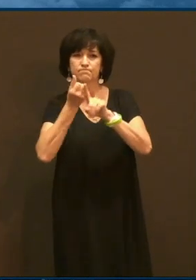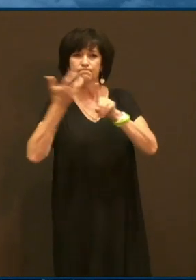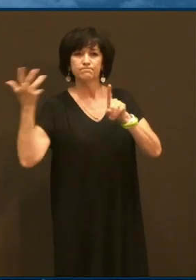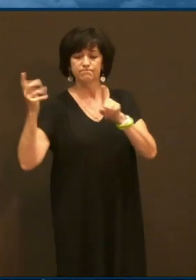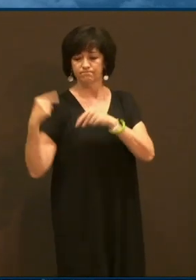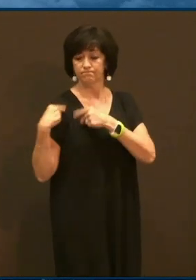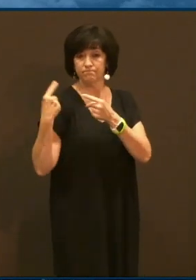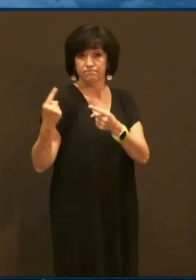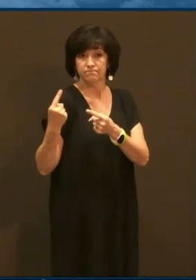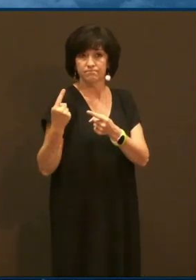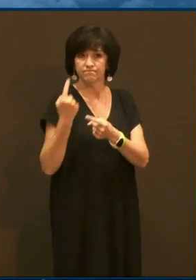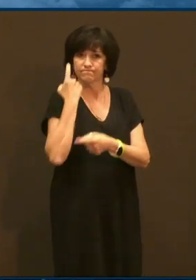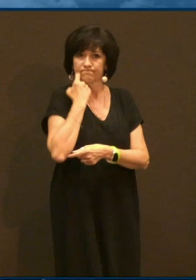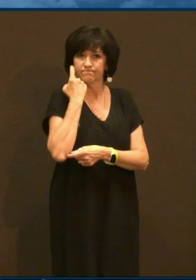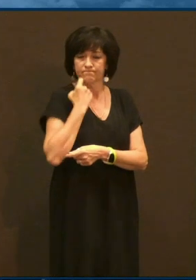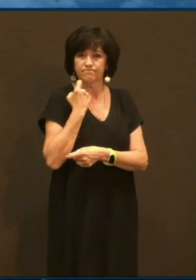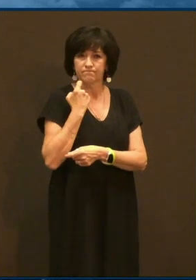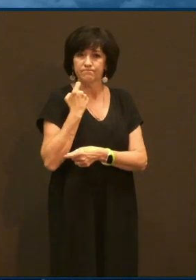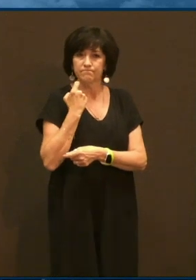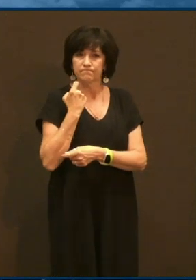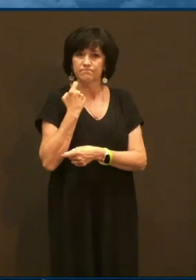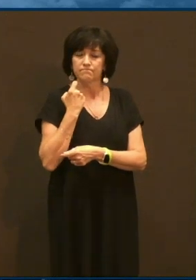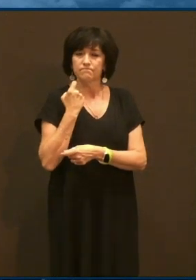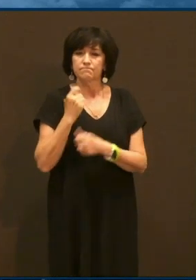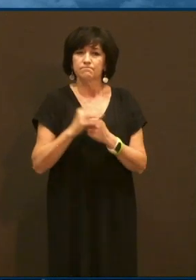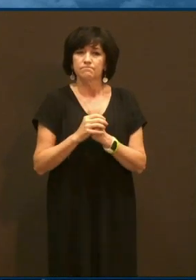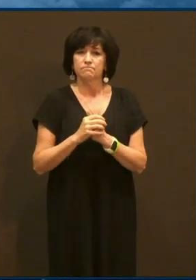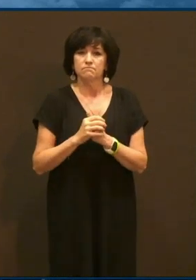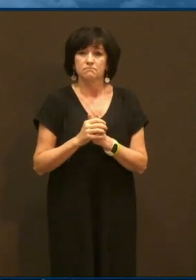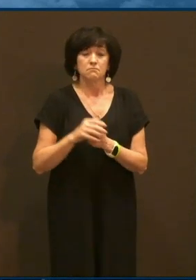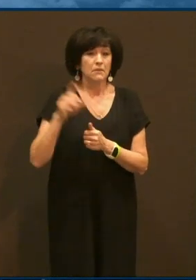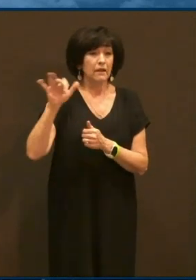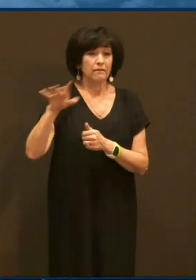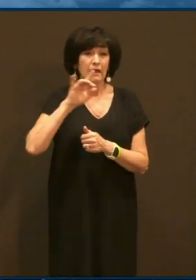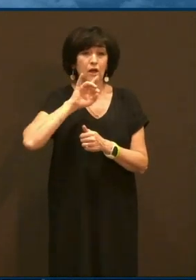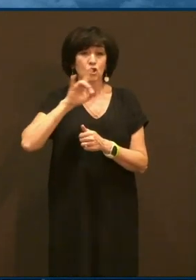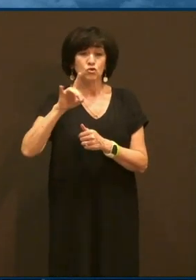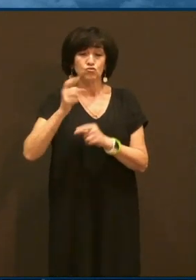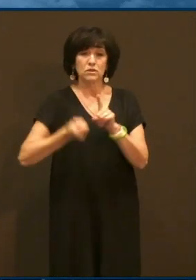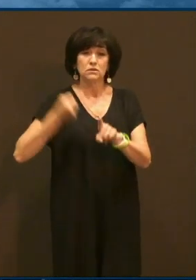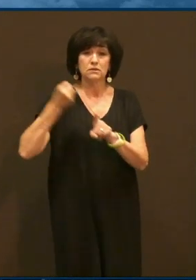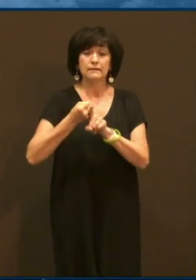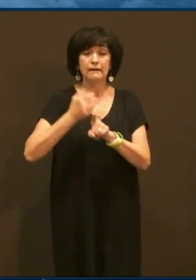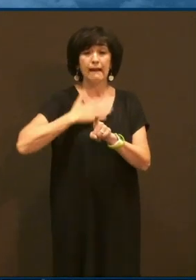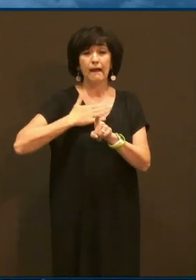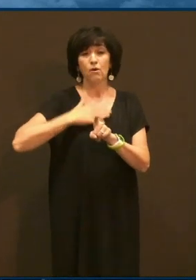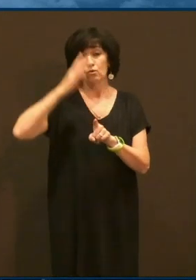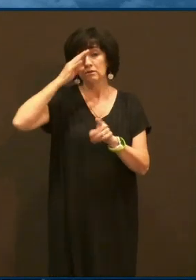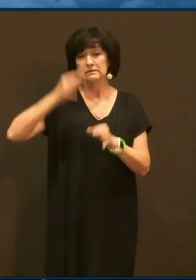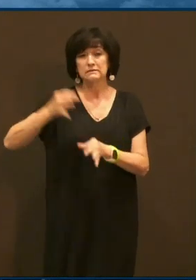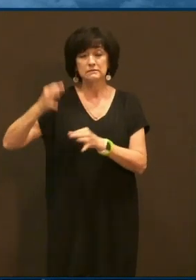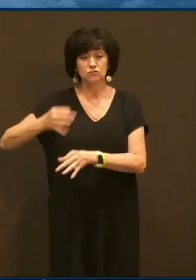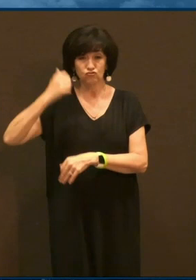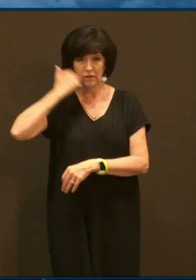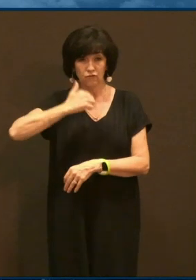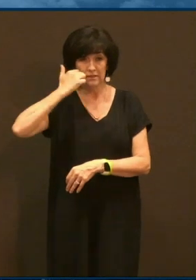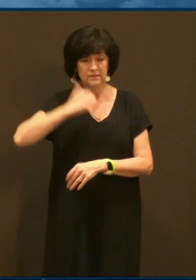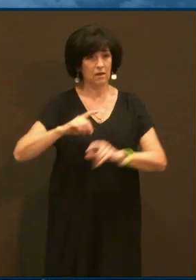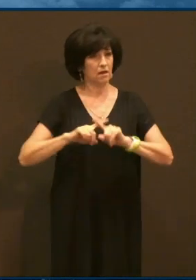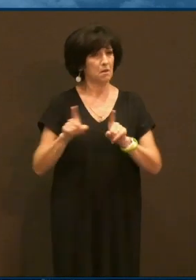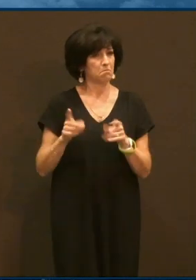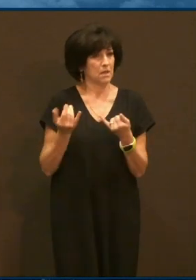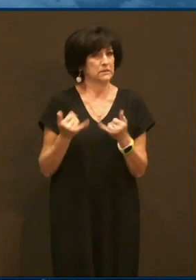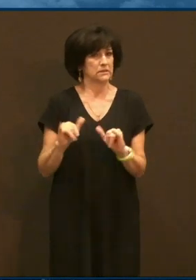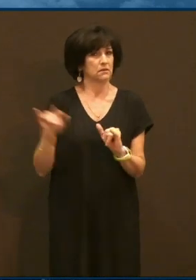weeks that don't really impact our decision making on a day-to-day basis, but was an